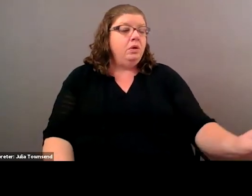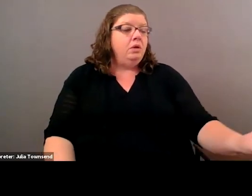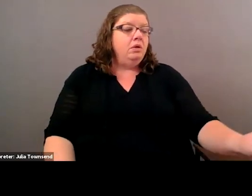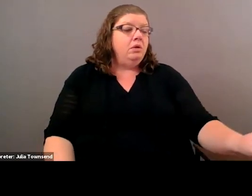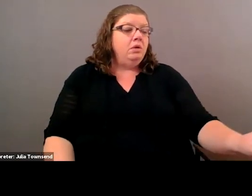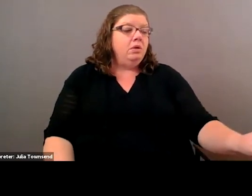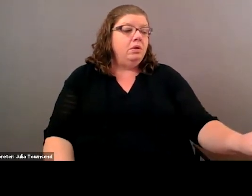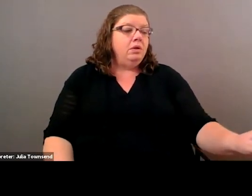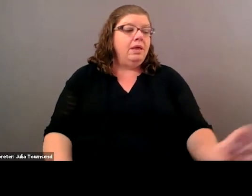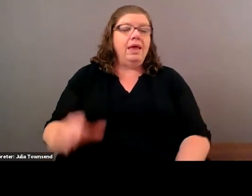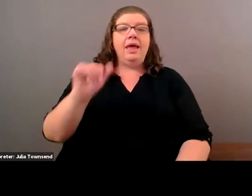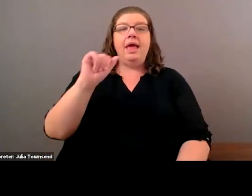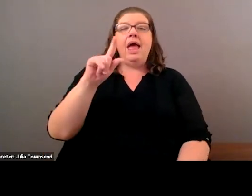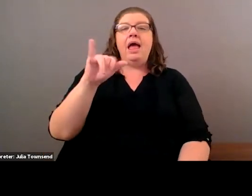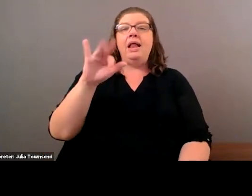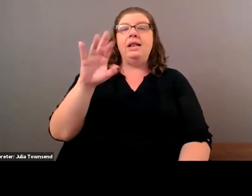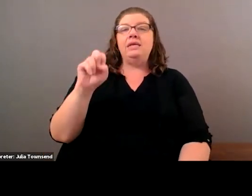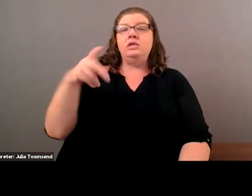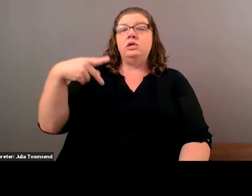Alice Post.